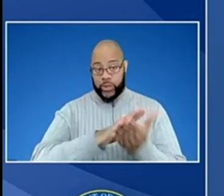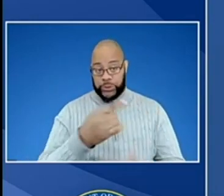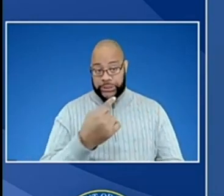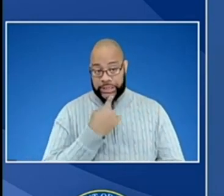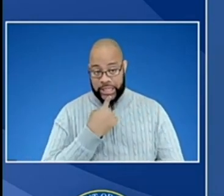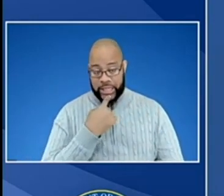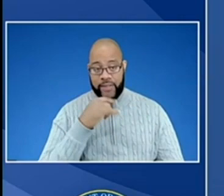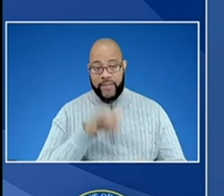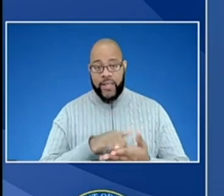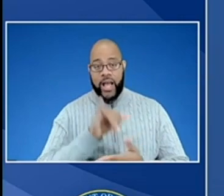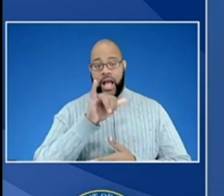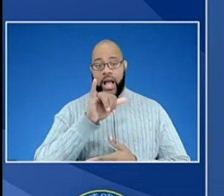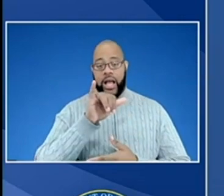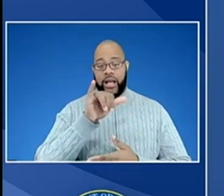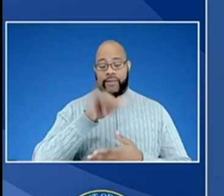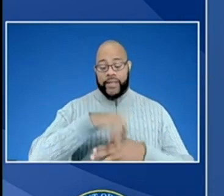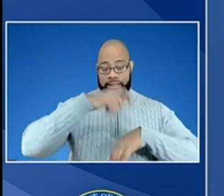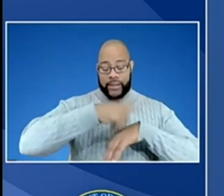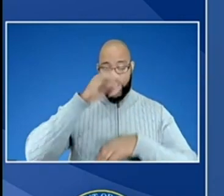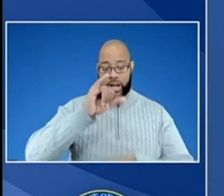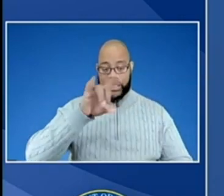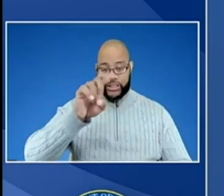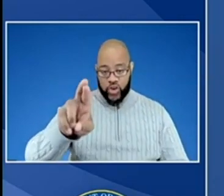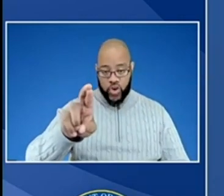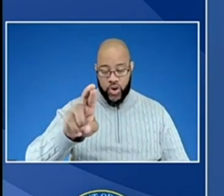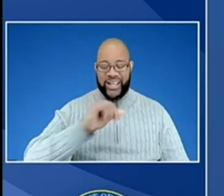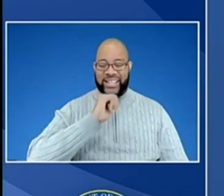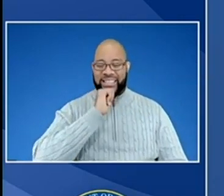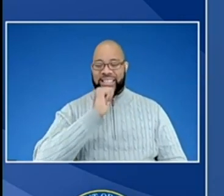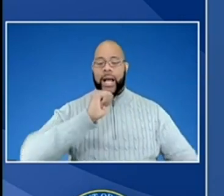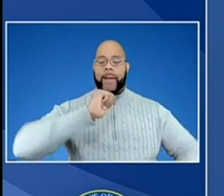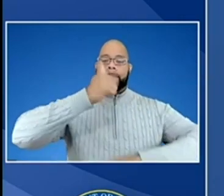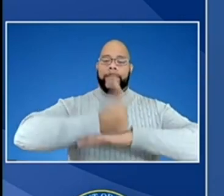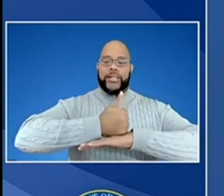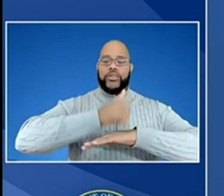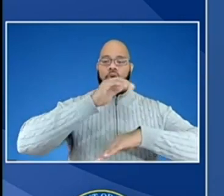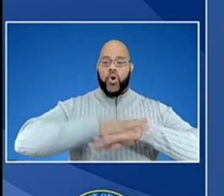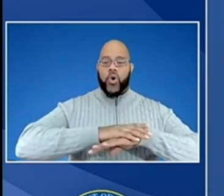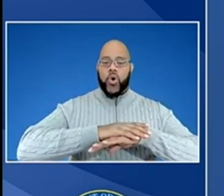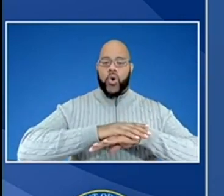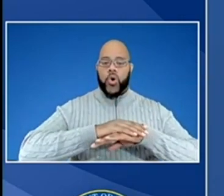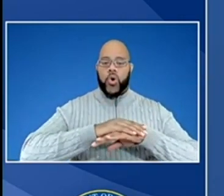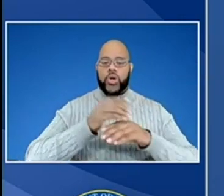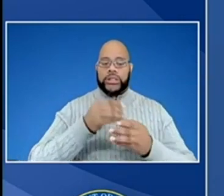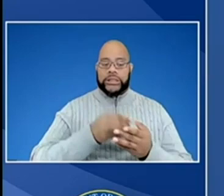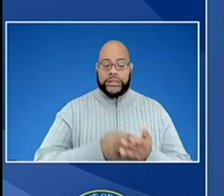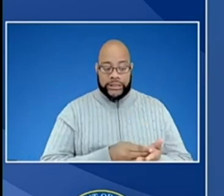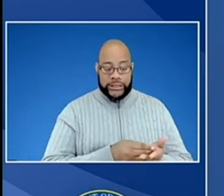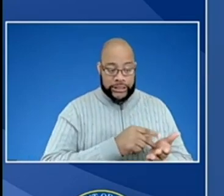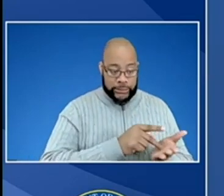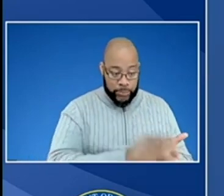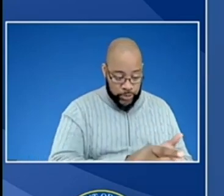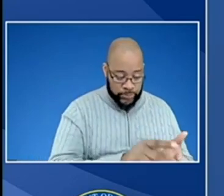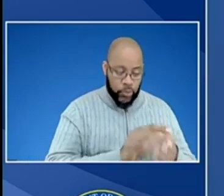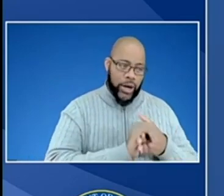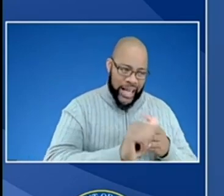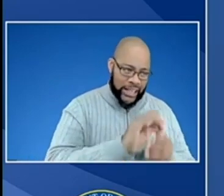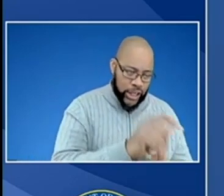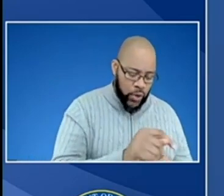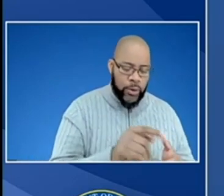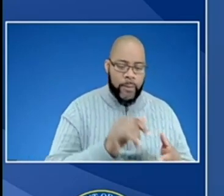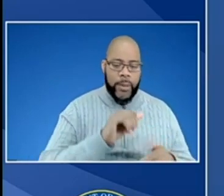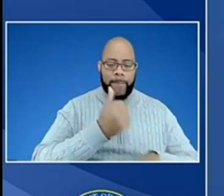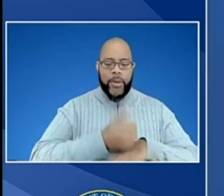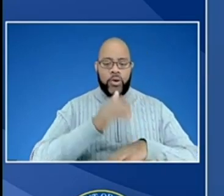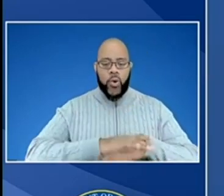that the clocks for IDR are not based on disbursement. They're based on time and repayment. So please, let's